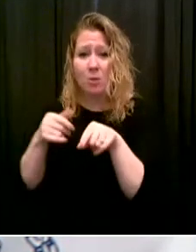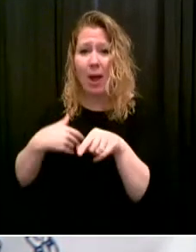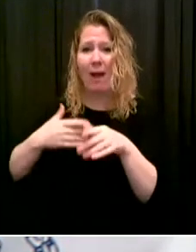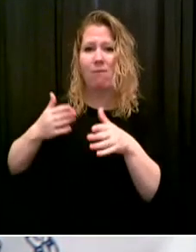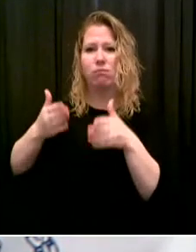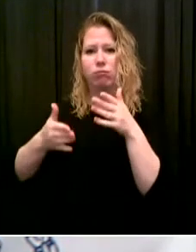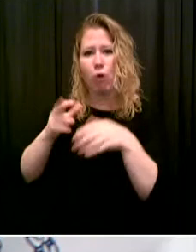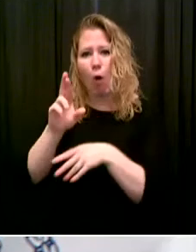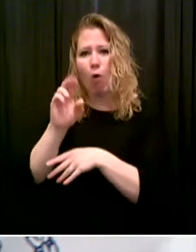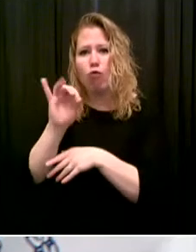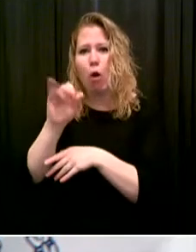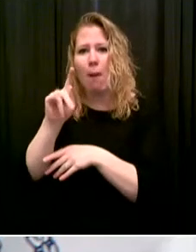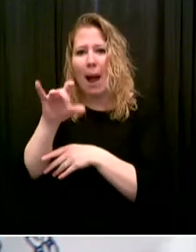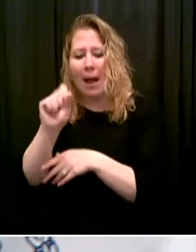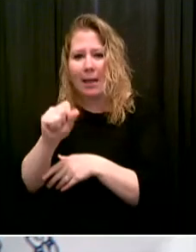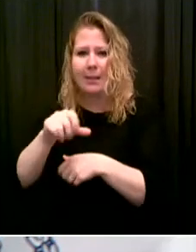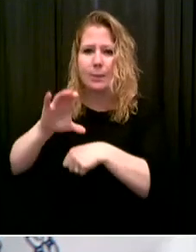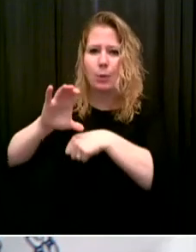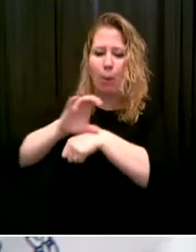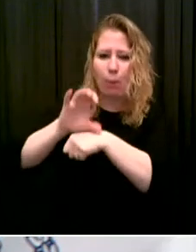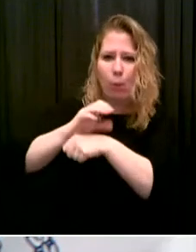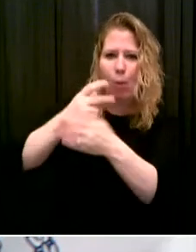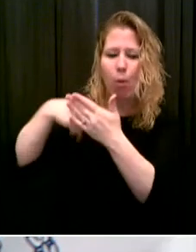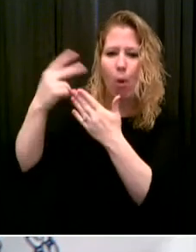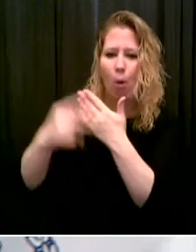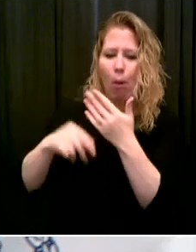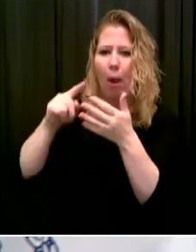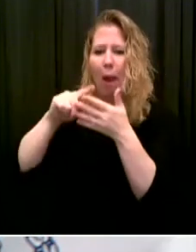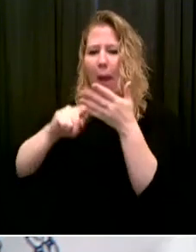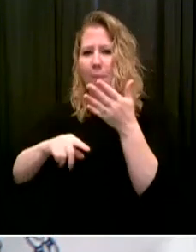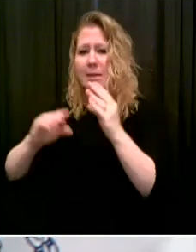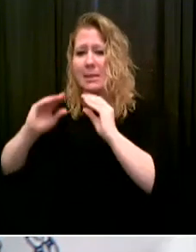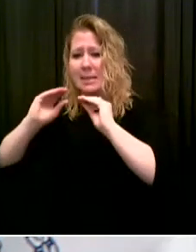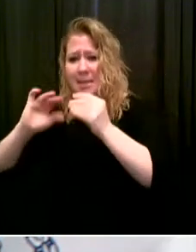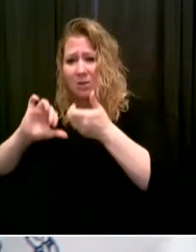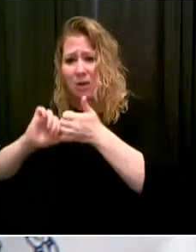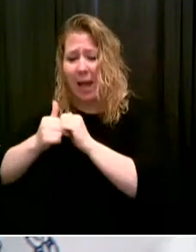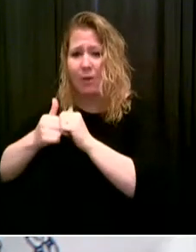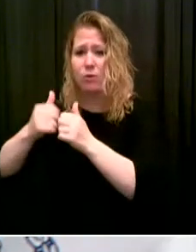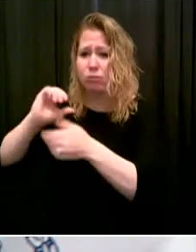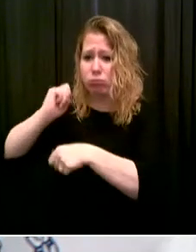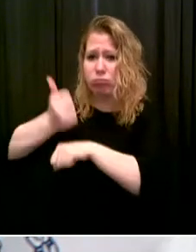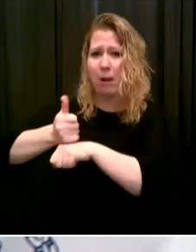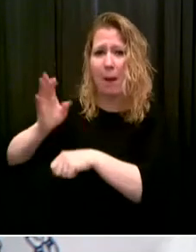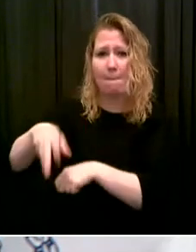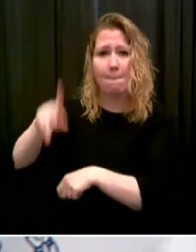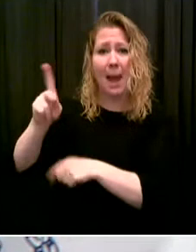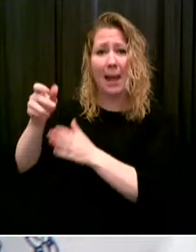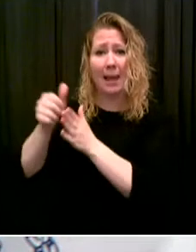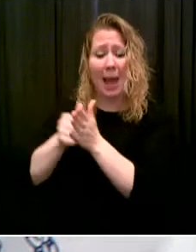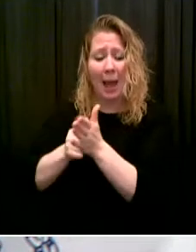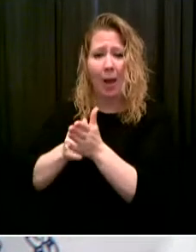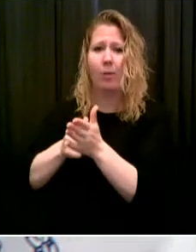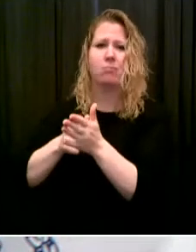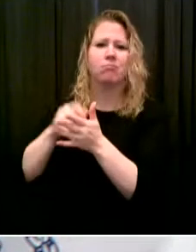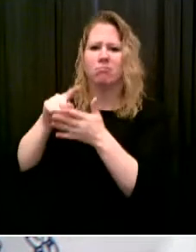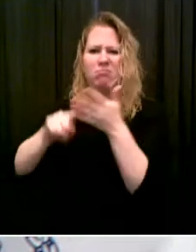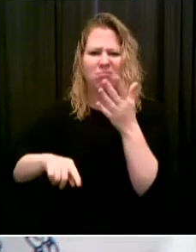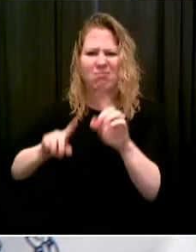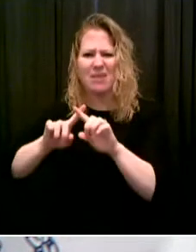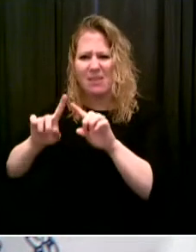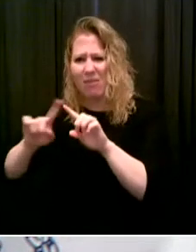how to open up bank accounts. So there's a whole umbrella of services that are now being provided at local levels,